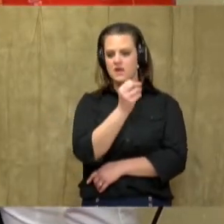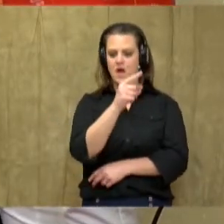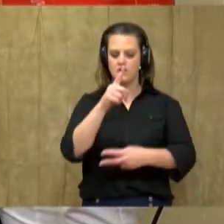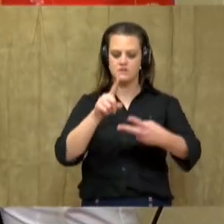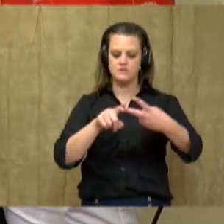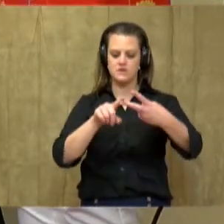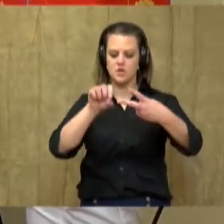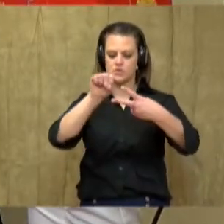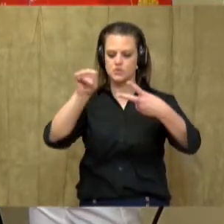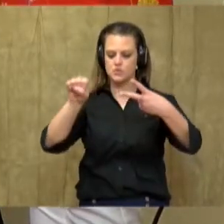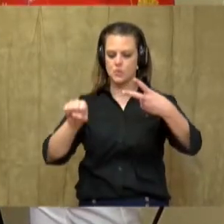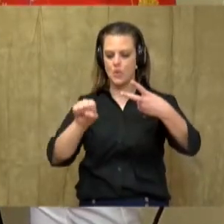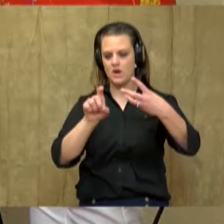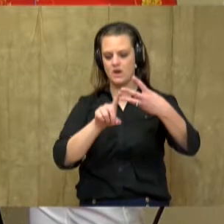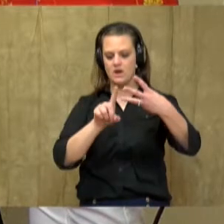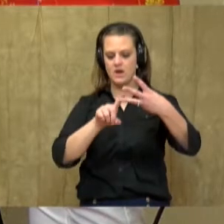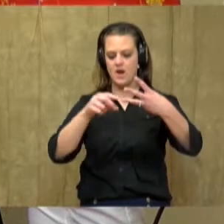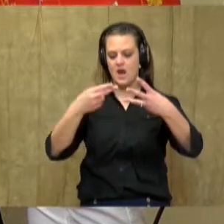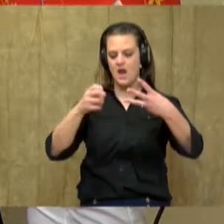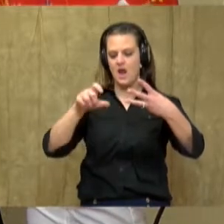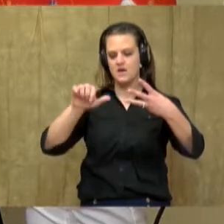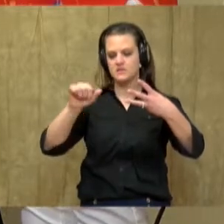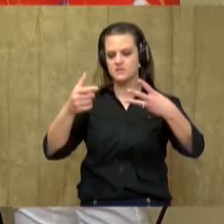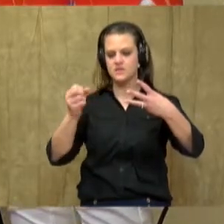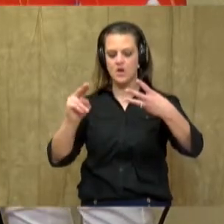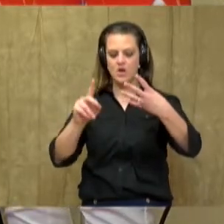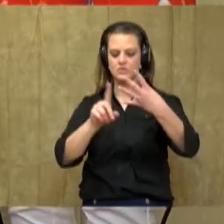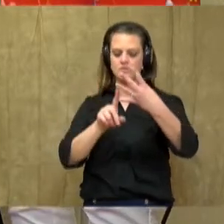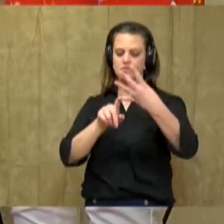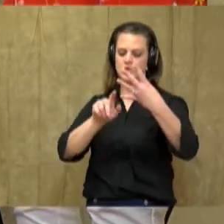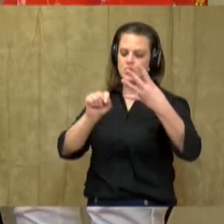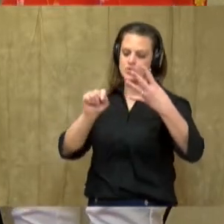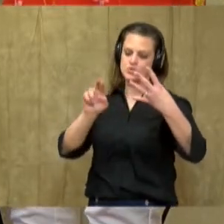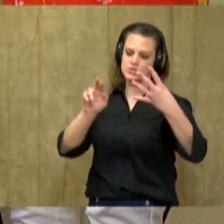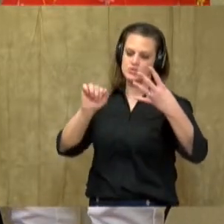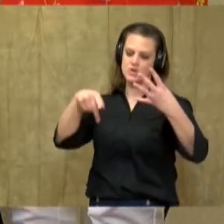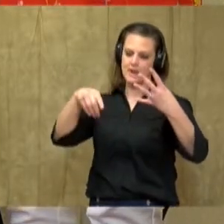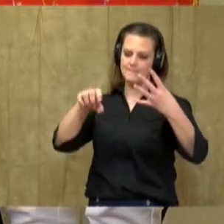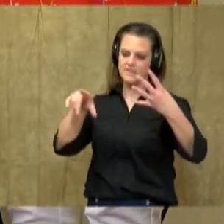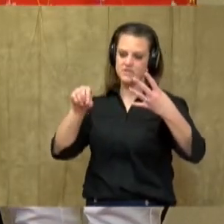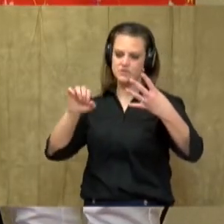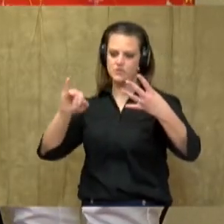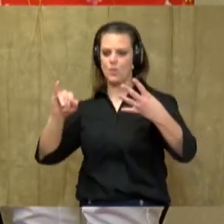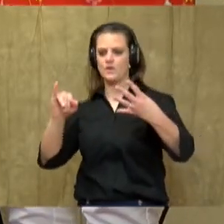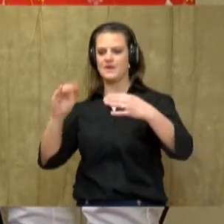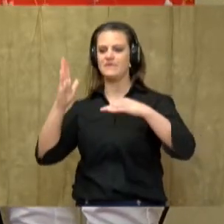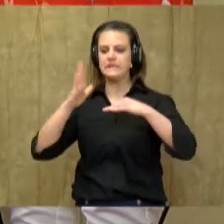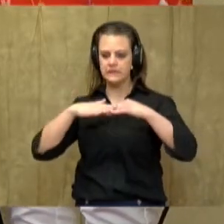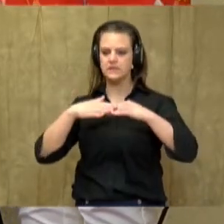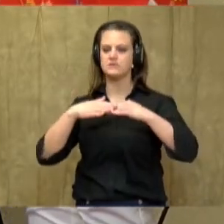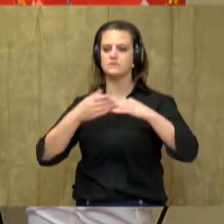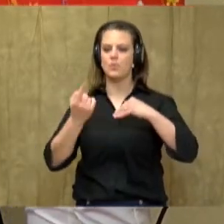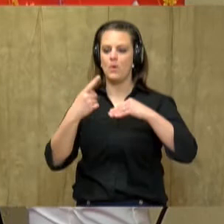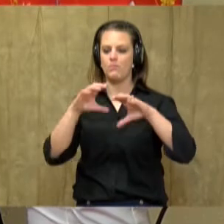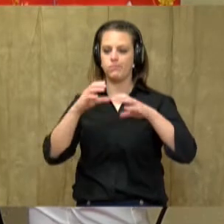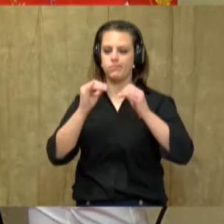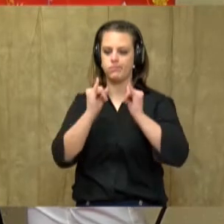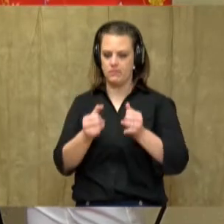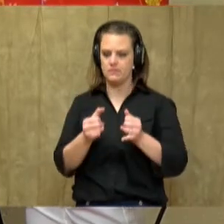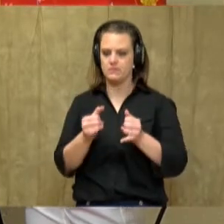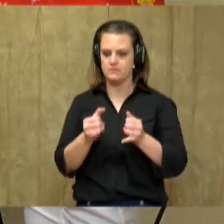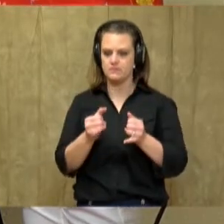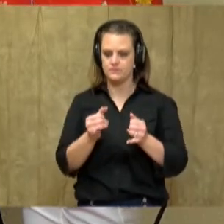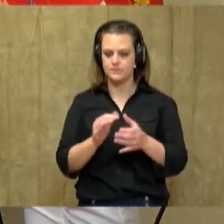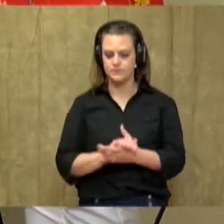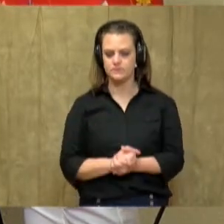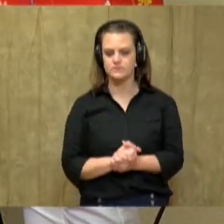square, the hexagon, and the trapezoid with at least one pair of parallel